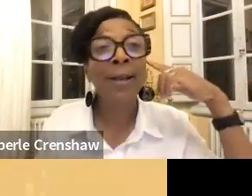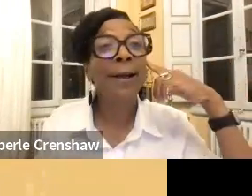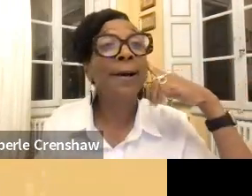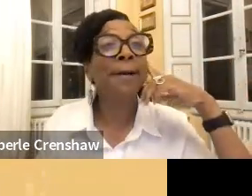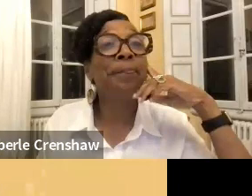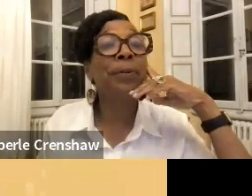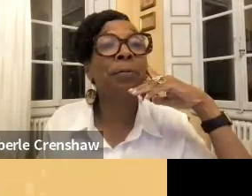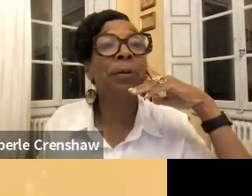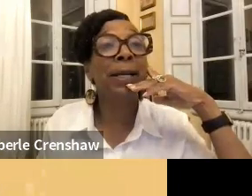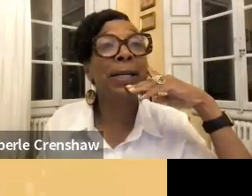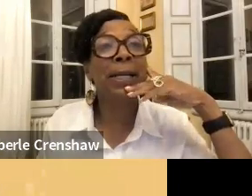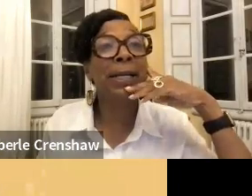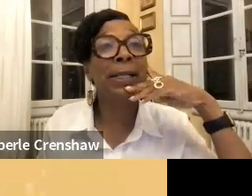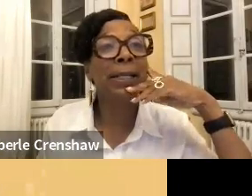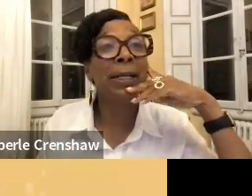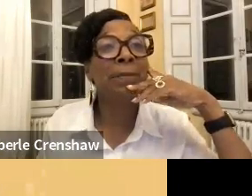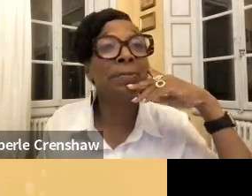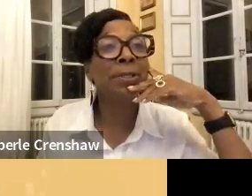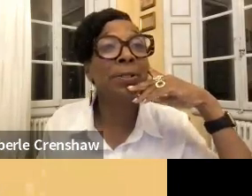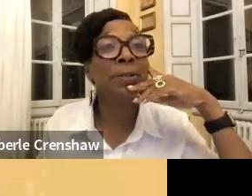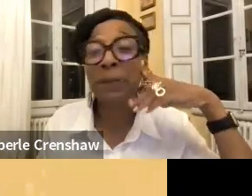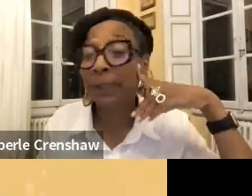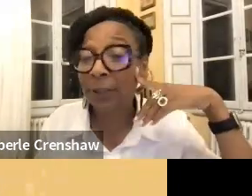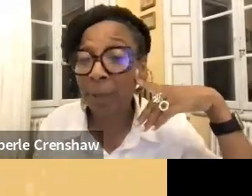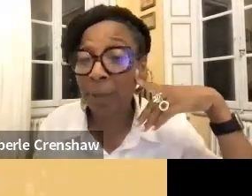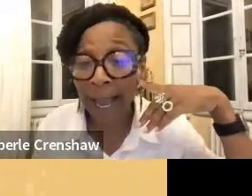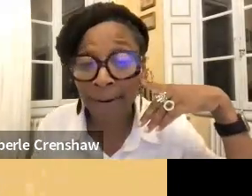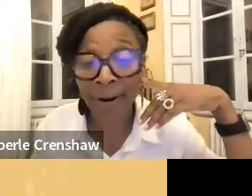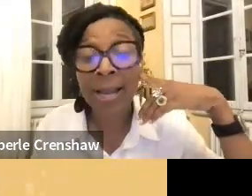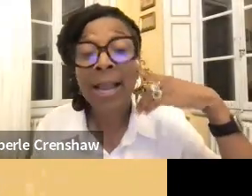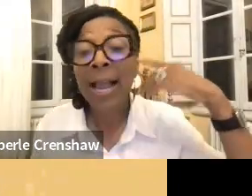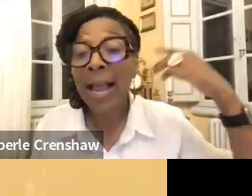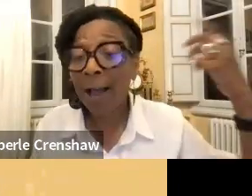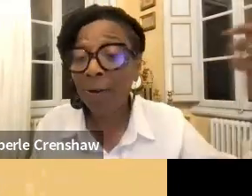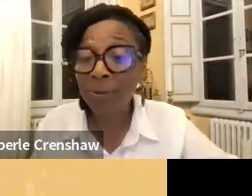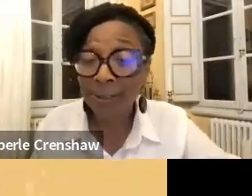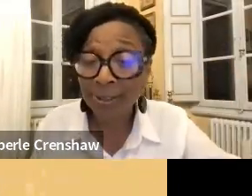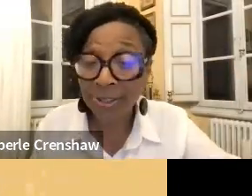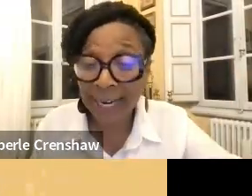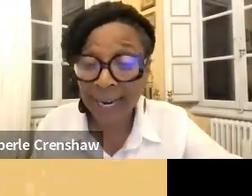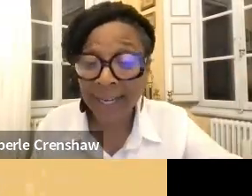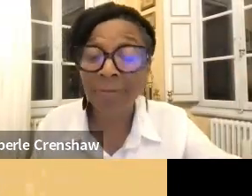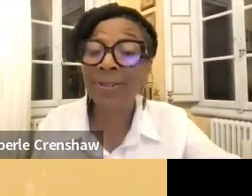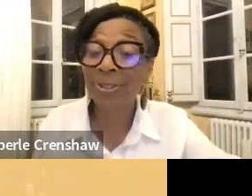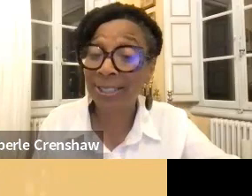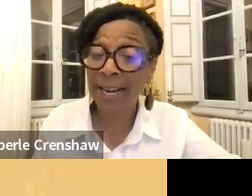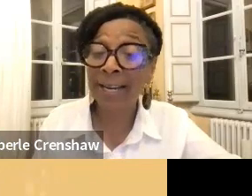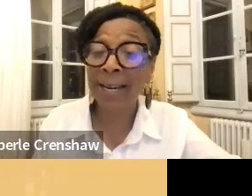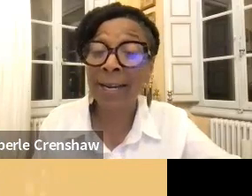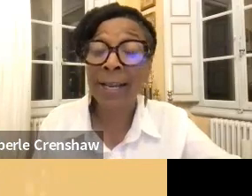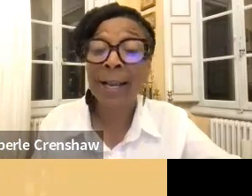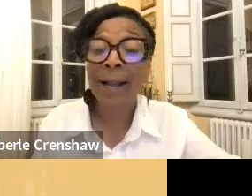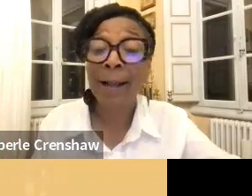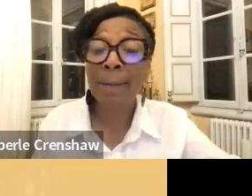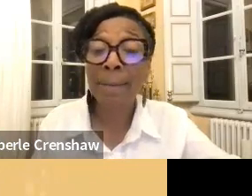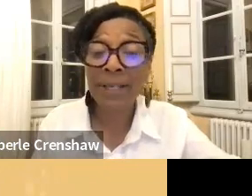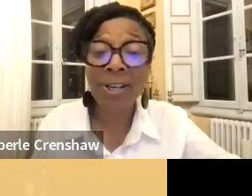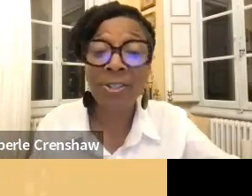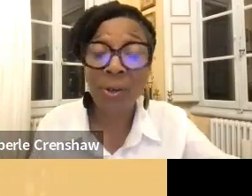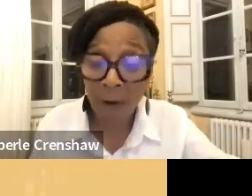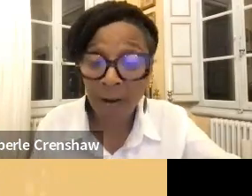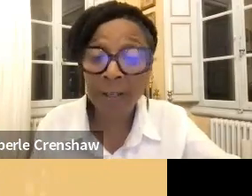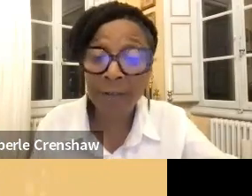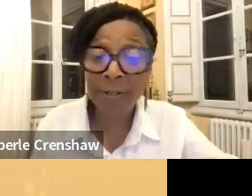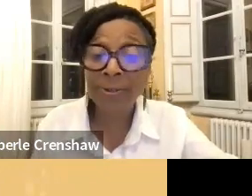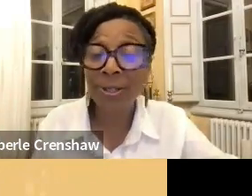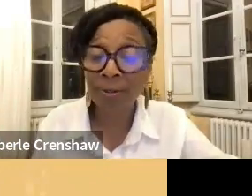parity when it comes to political power? How do we understand it? We understand it